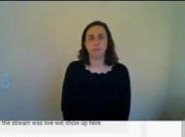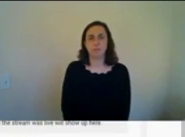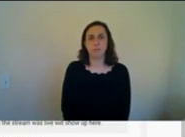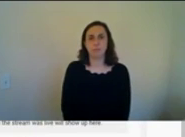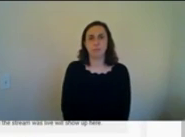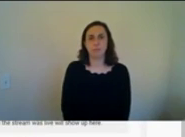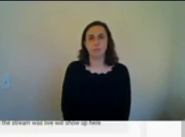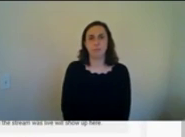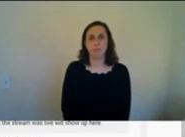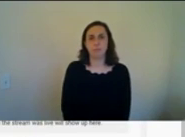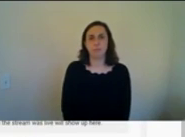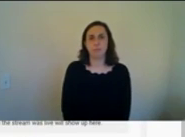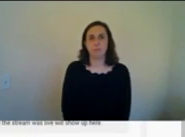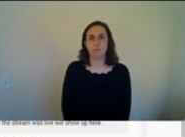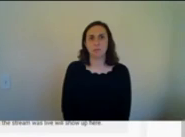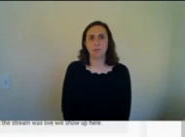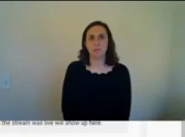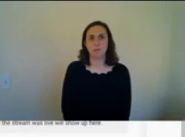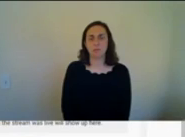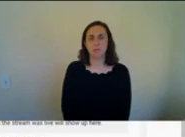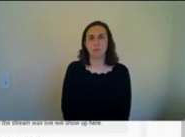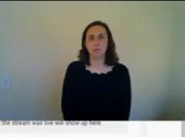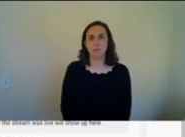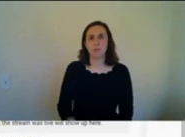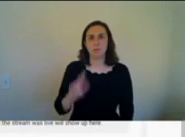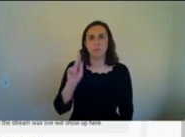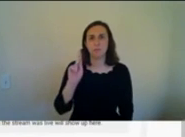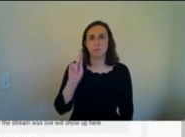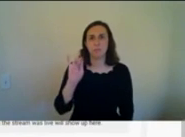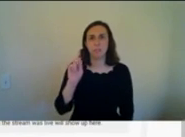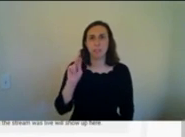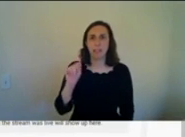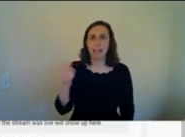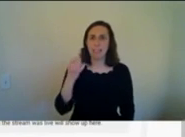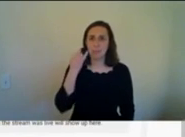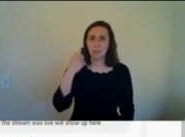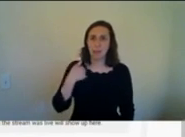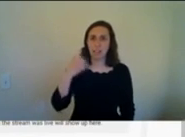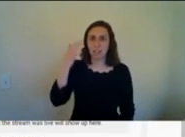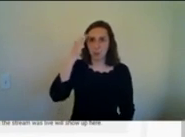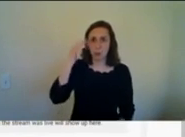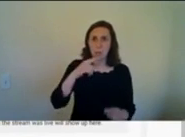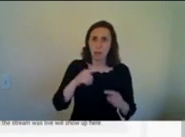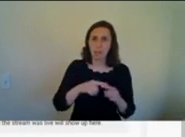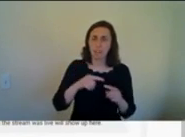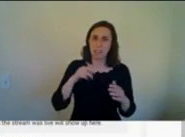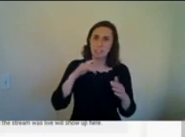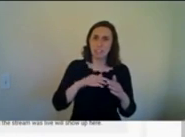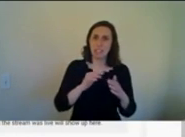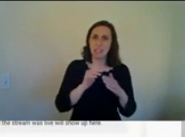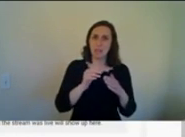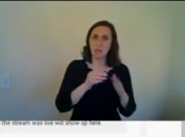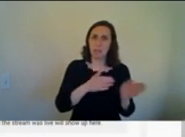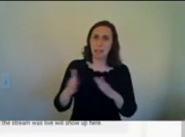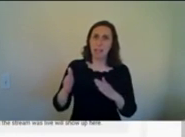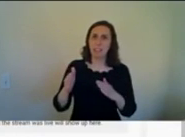Kiana asked a question, am I familiar with the study plan feature on Pearson? Yes, so